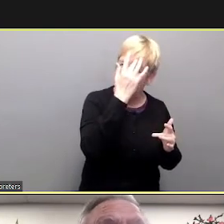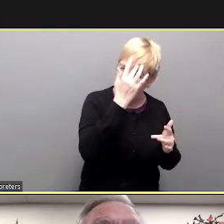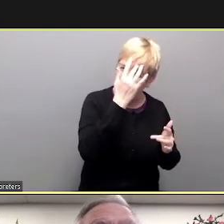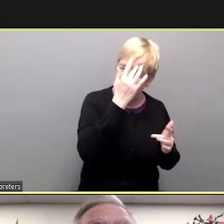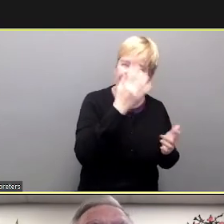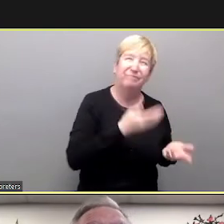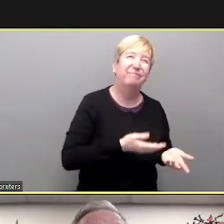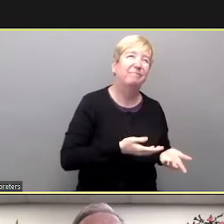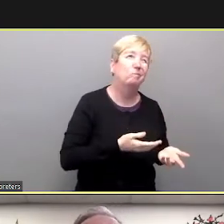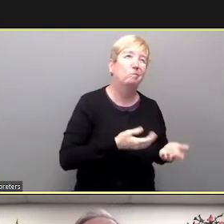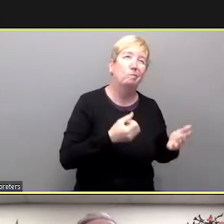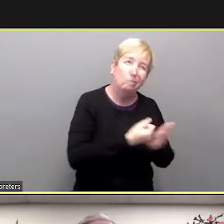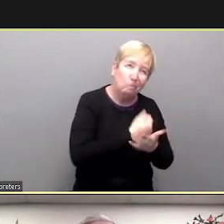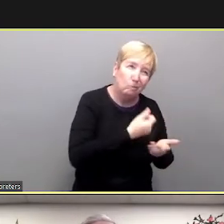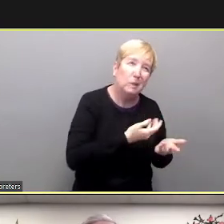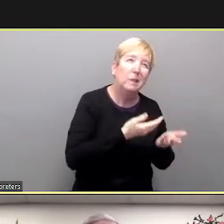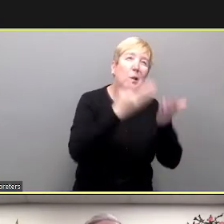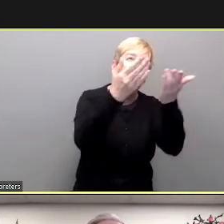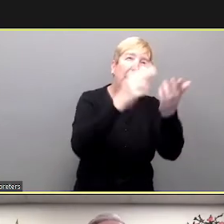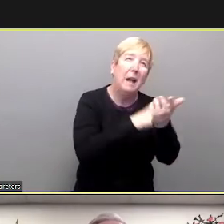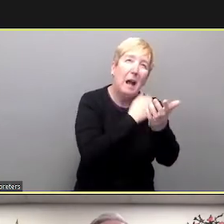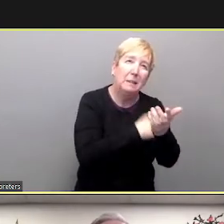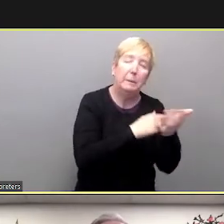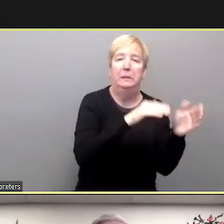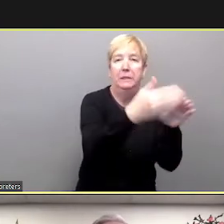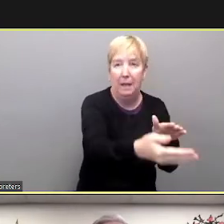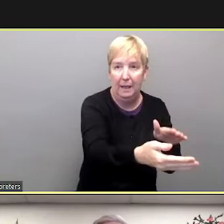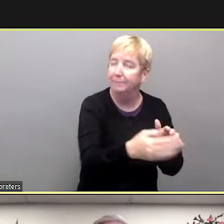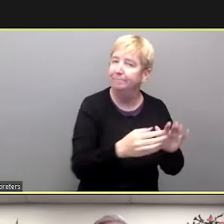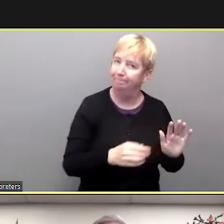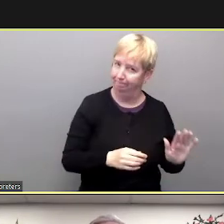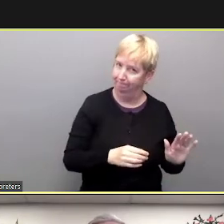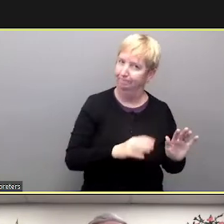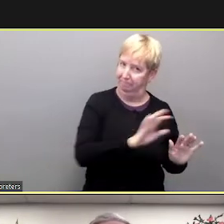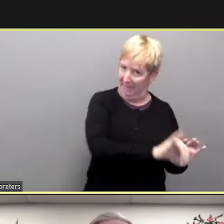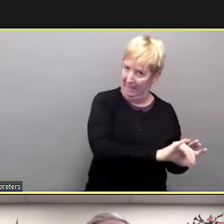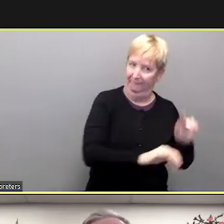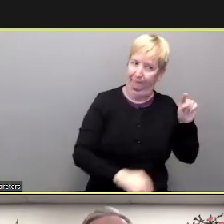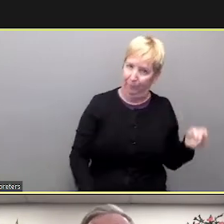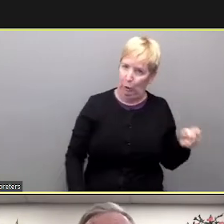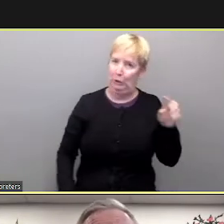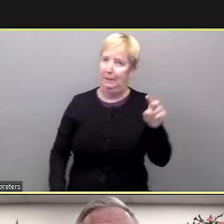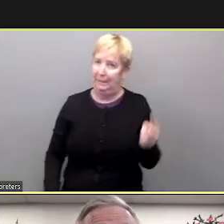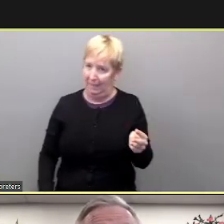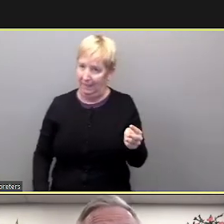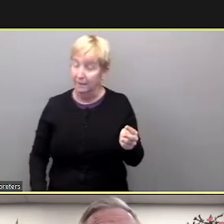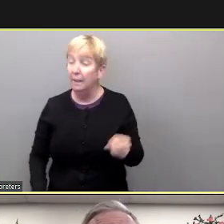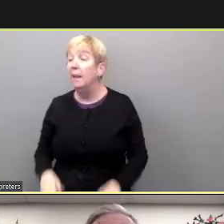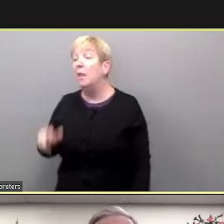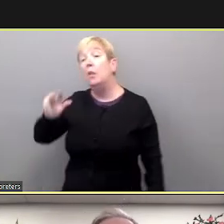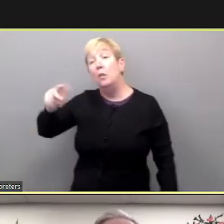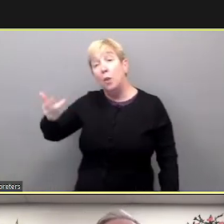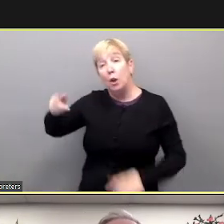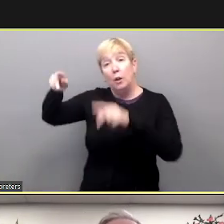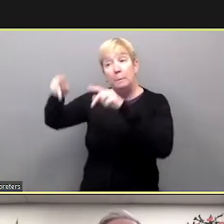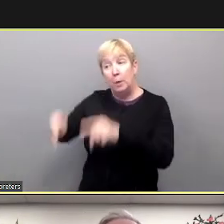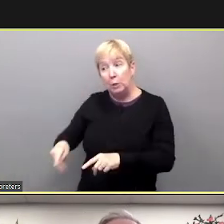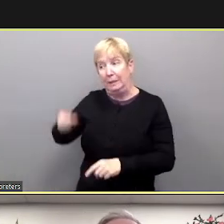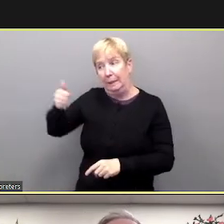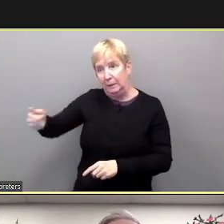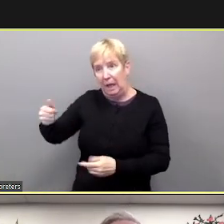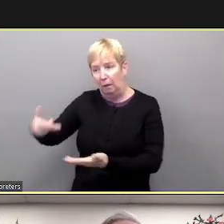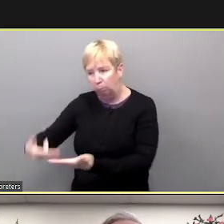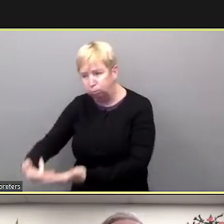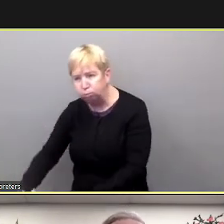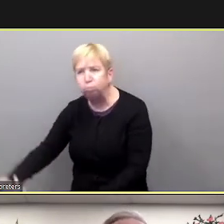survive. Those were the first two. The third one was a man in his 60s who just basically took an overdose of